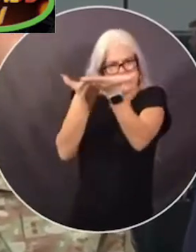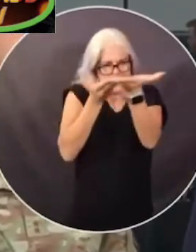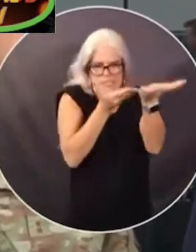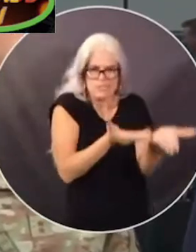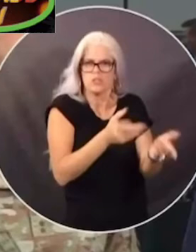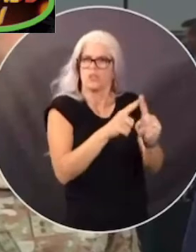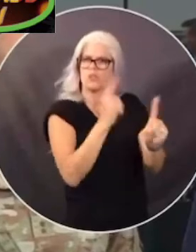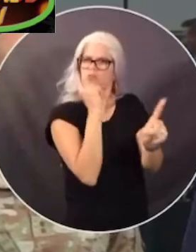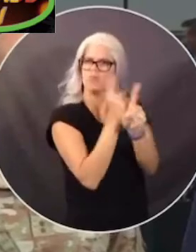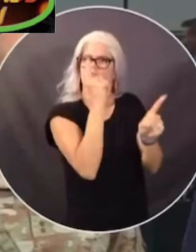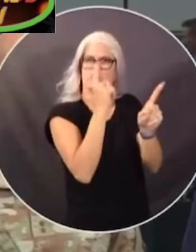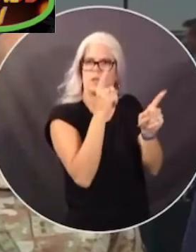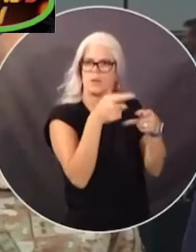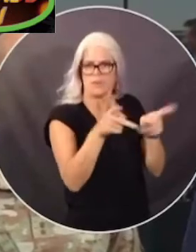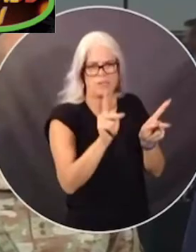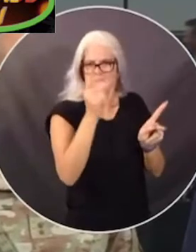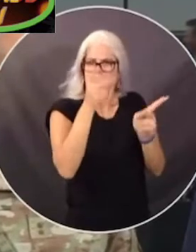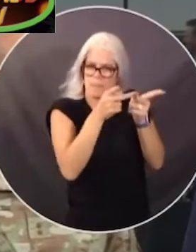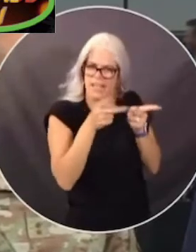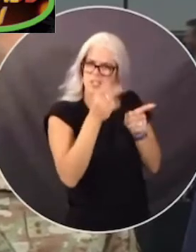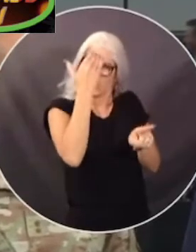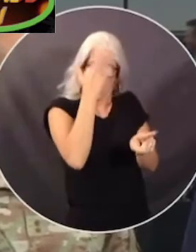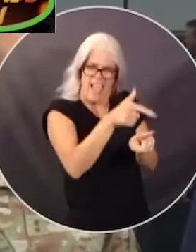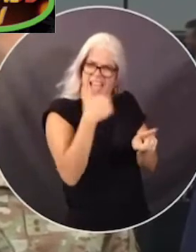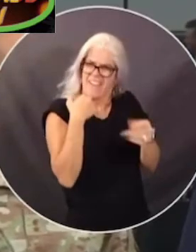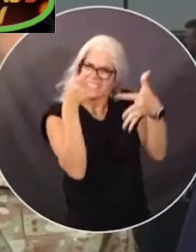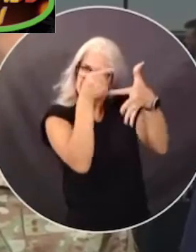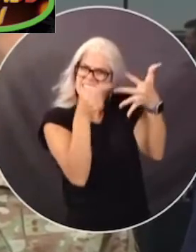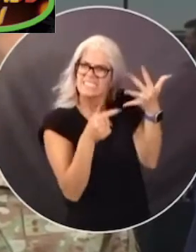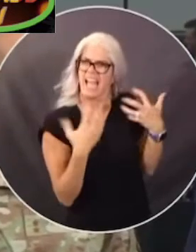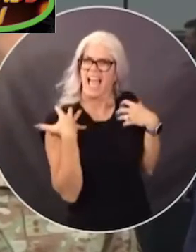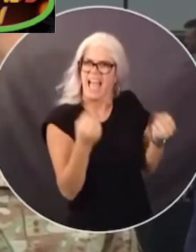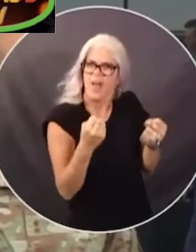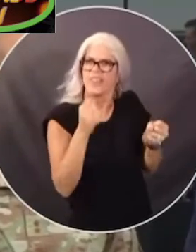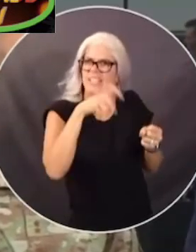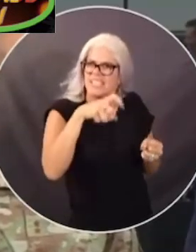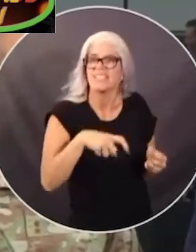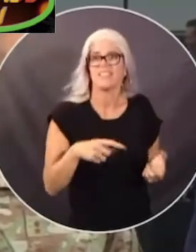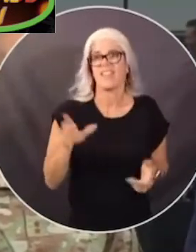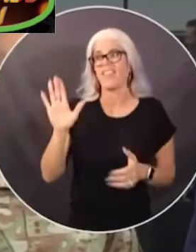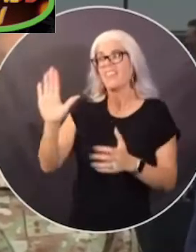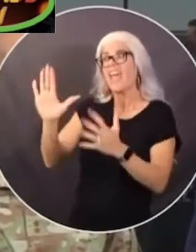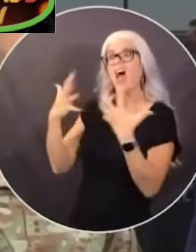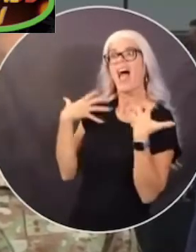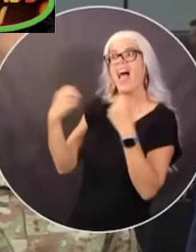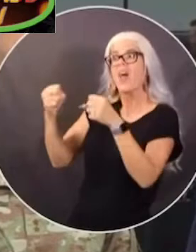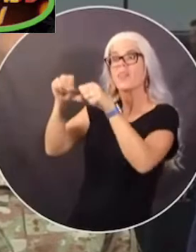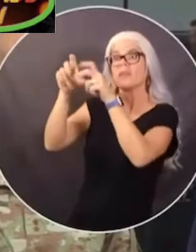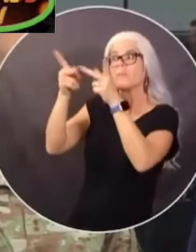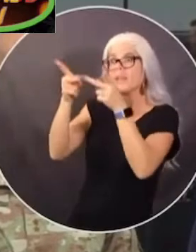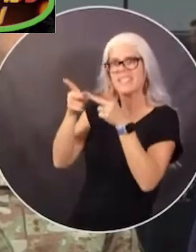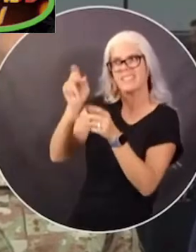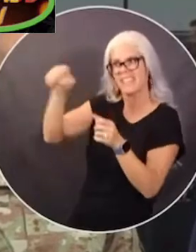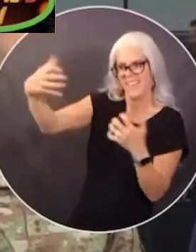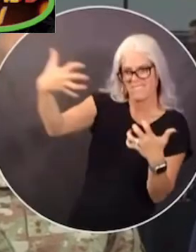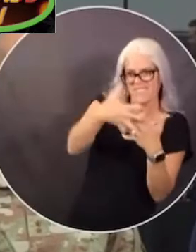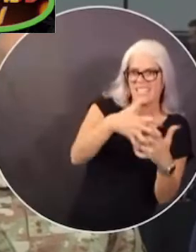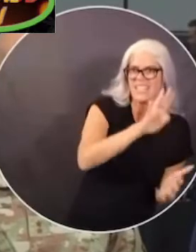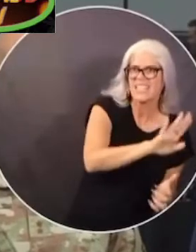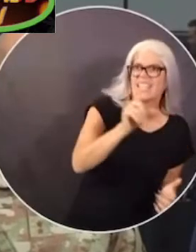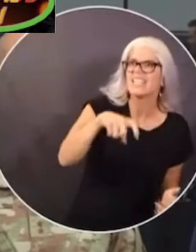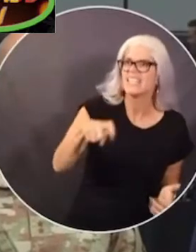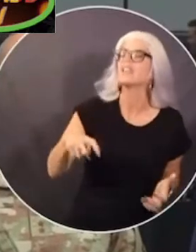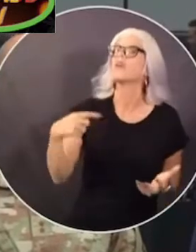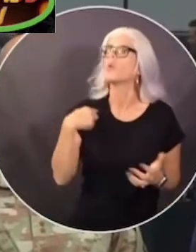needs. Our health facility reporting system is also used to find where there are vacancies